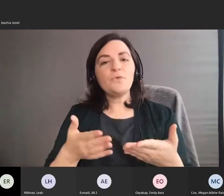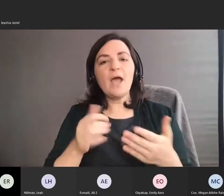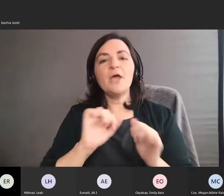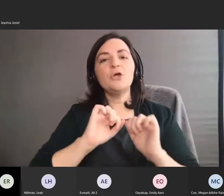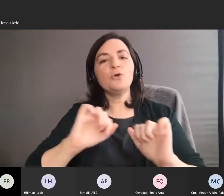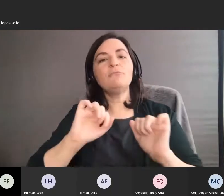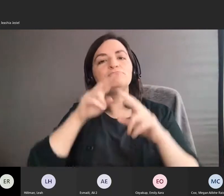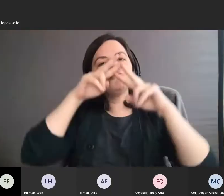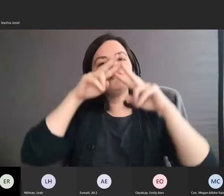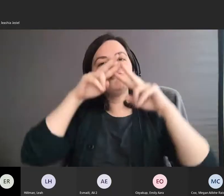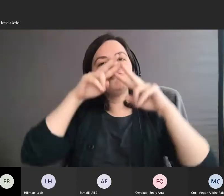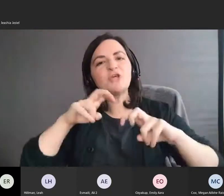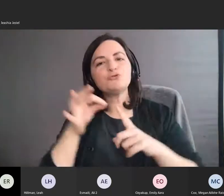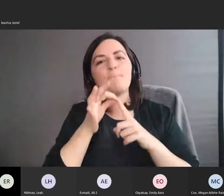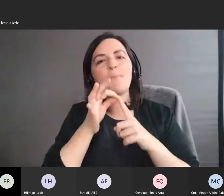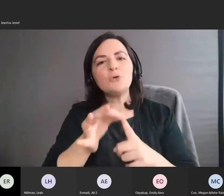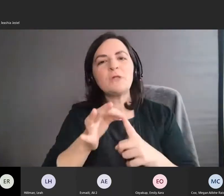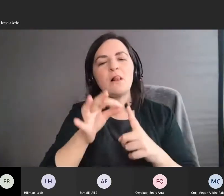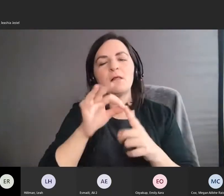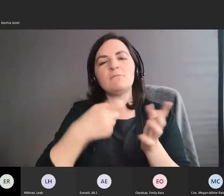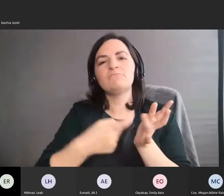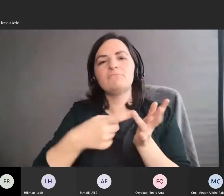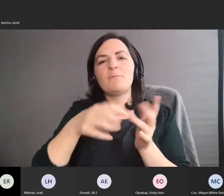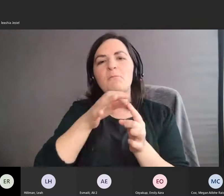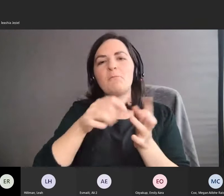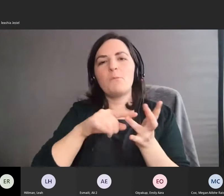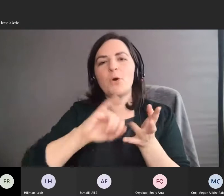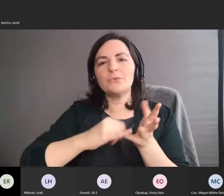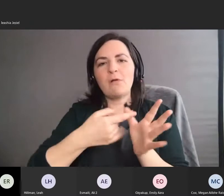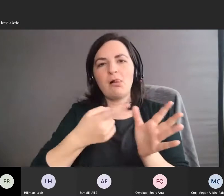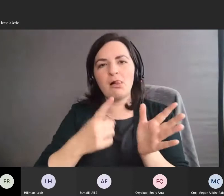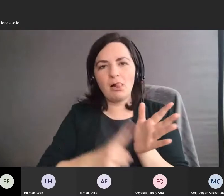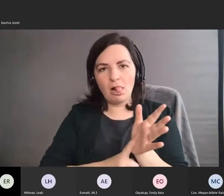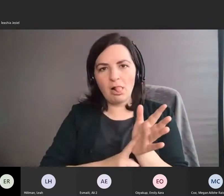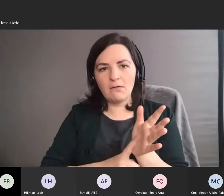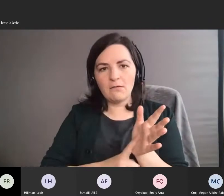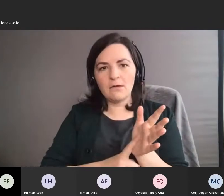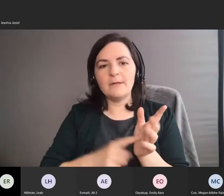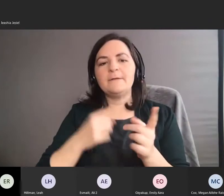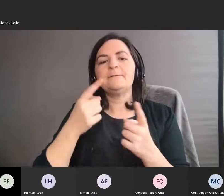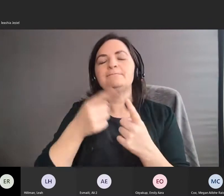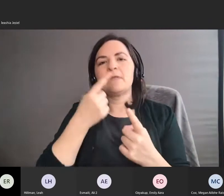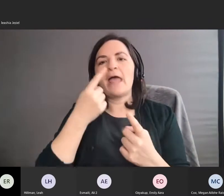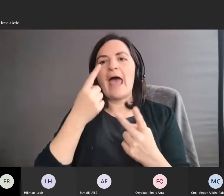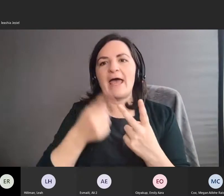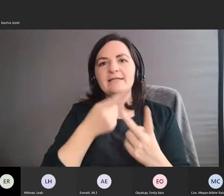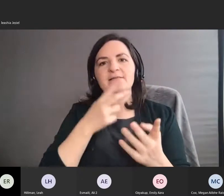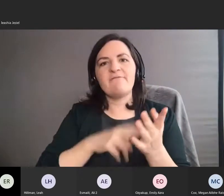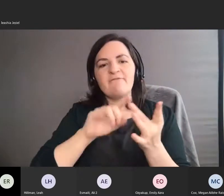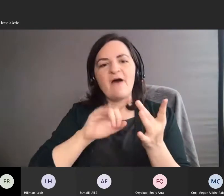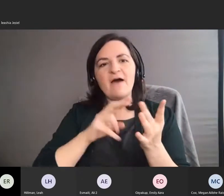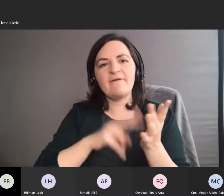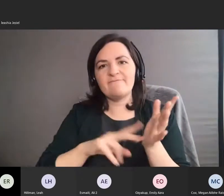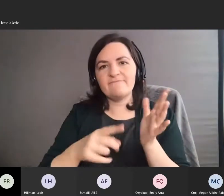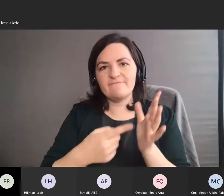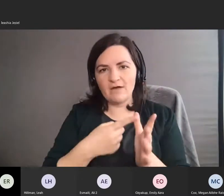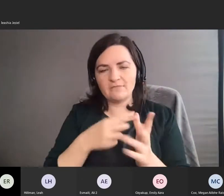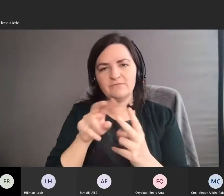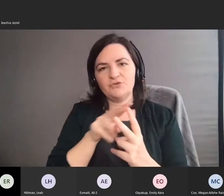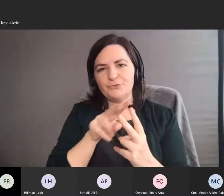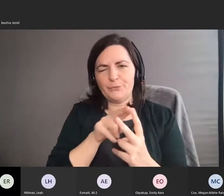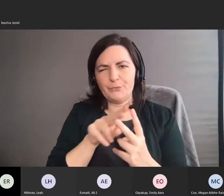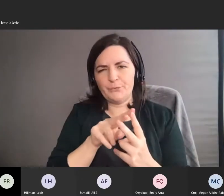proposal, and we are looking at the Viva. So I'm going to start off by sharing my